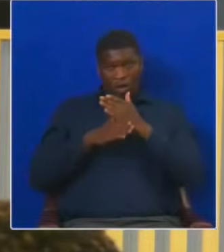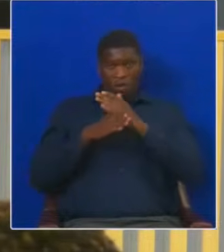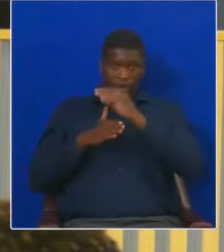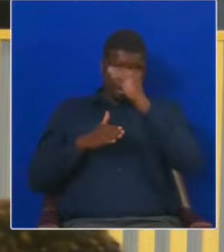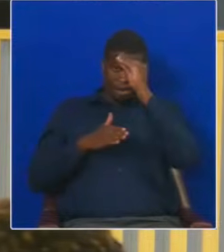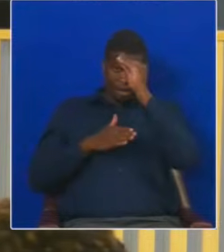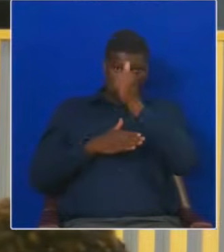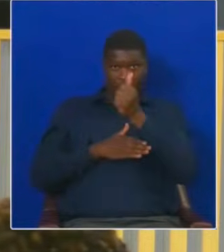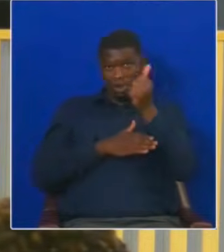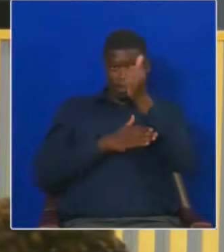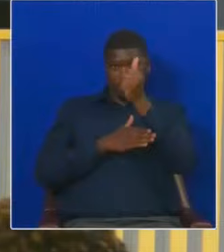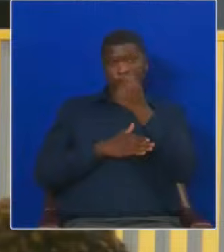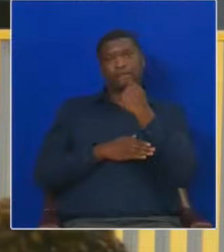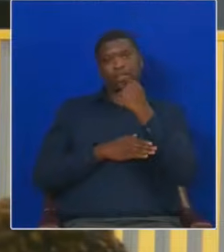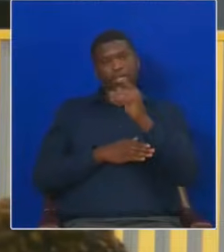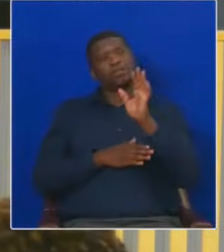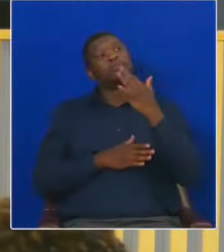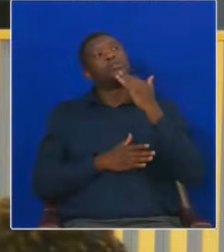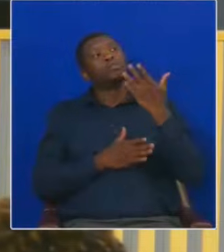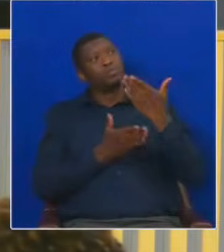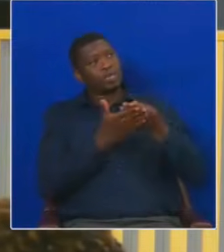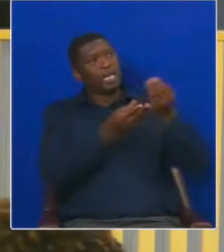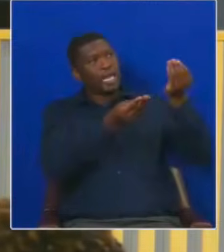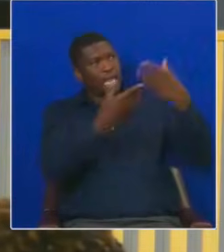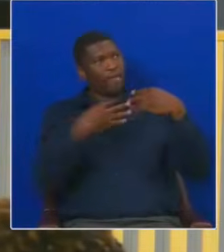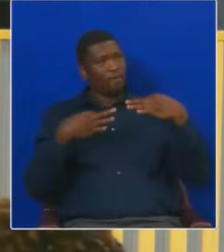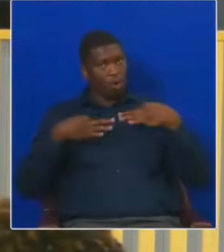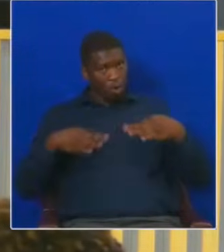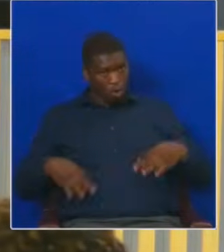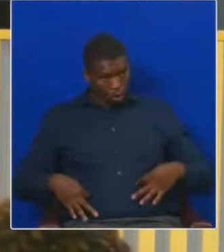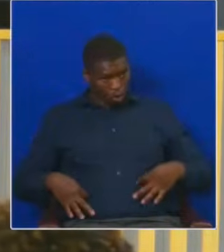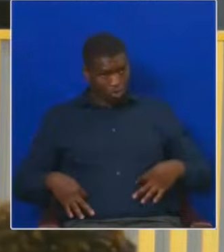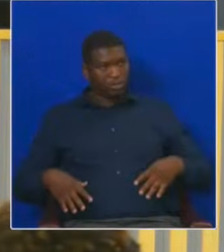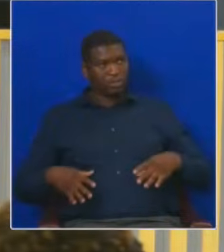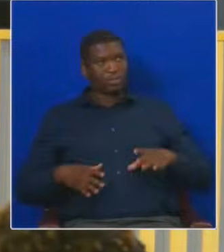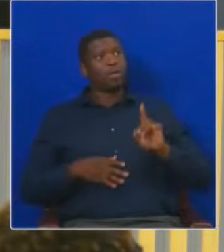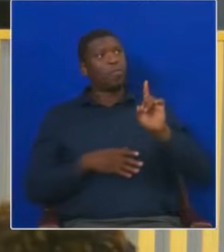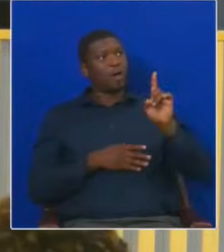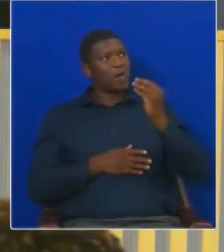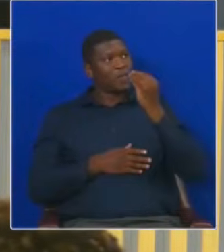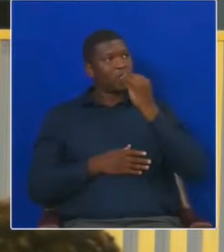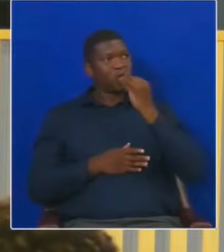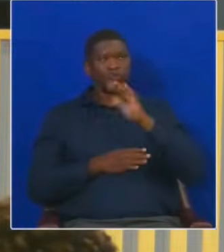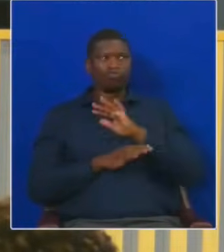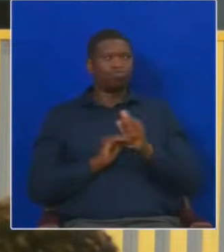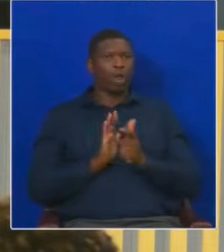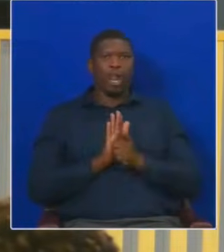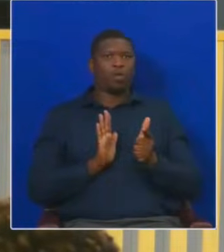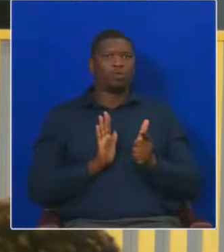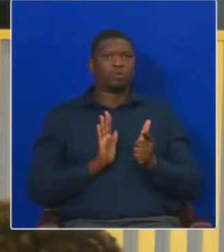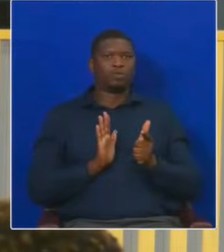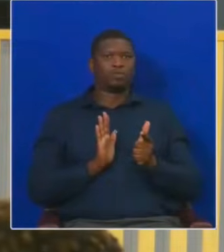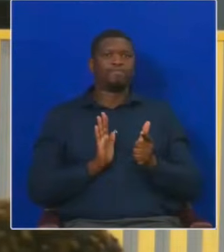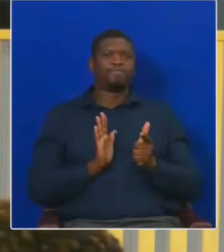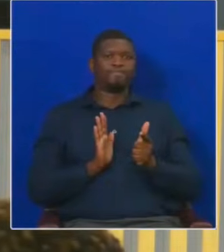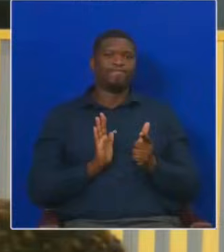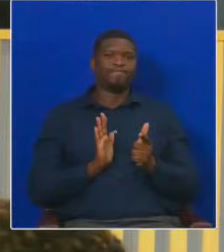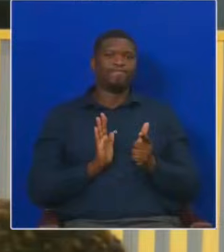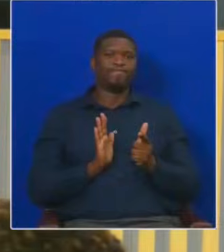the clothes as food is not allowed into the prison